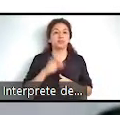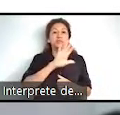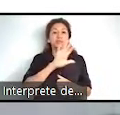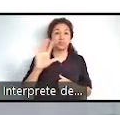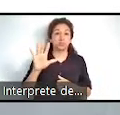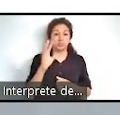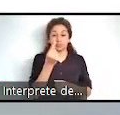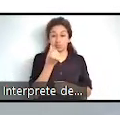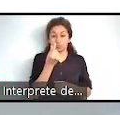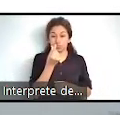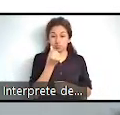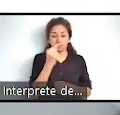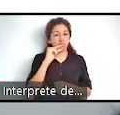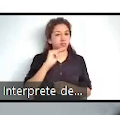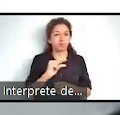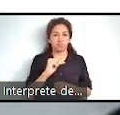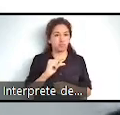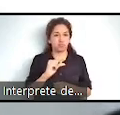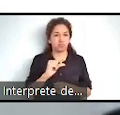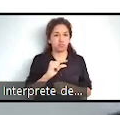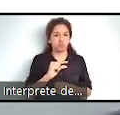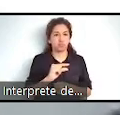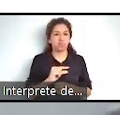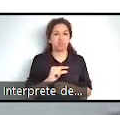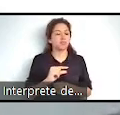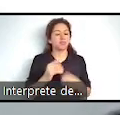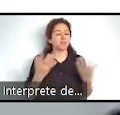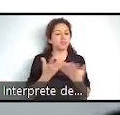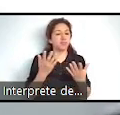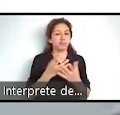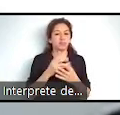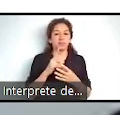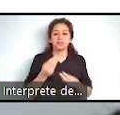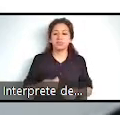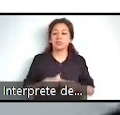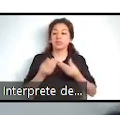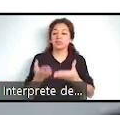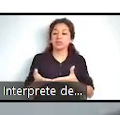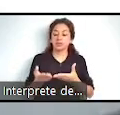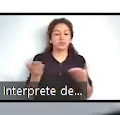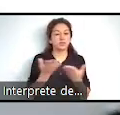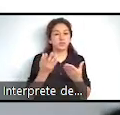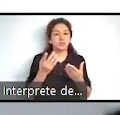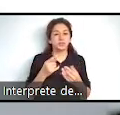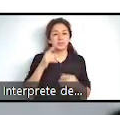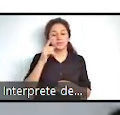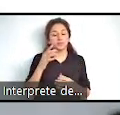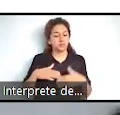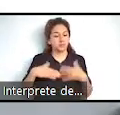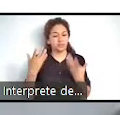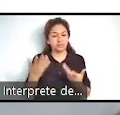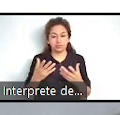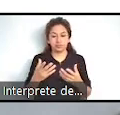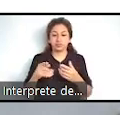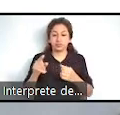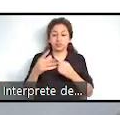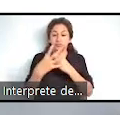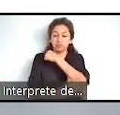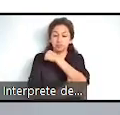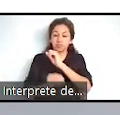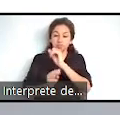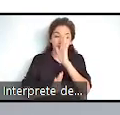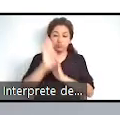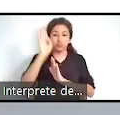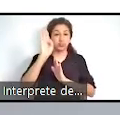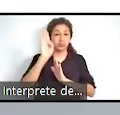poverty that is that their income is not enough to grant them the needed conditions to have